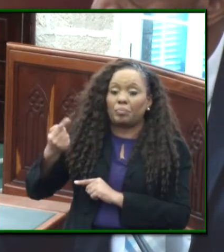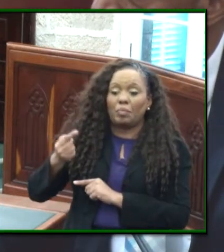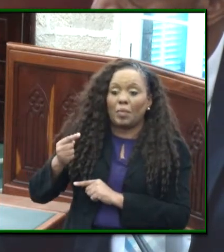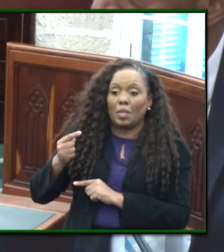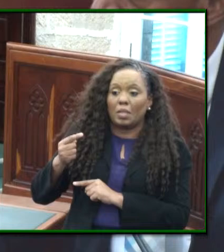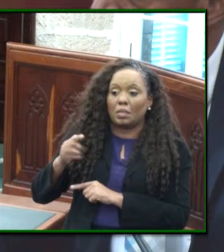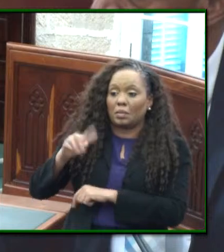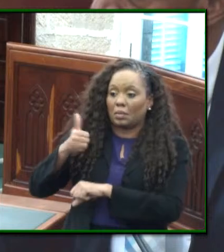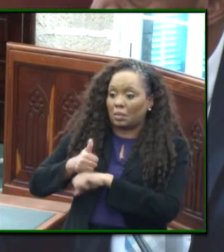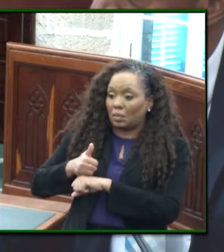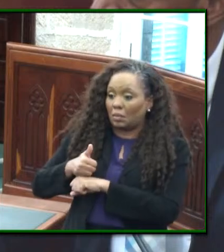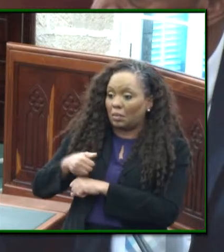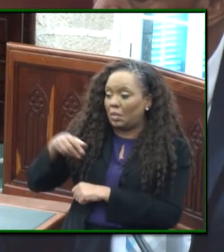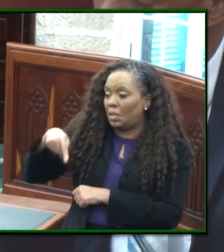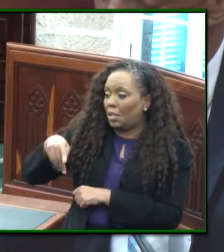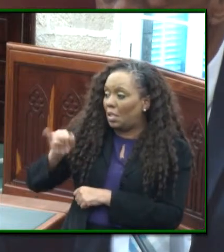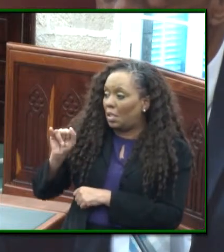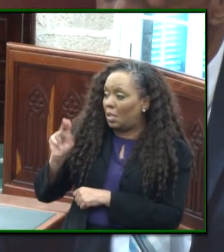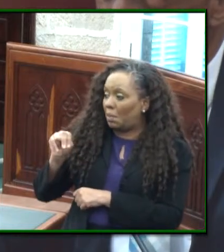to cover off areas